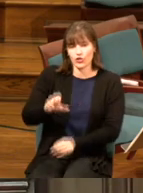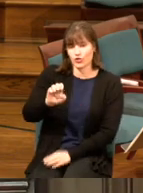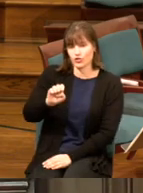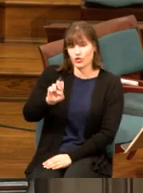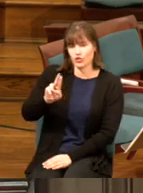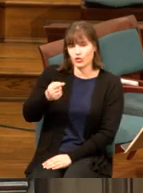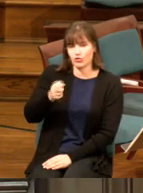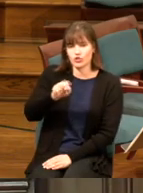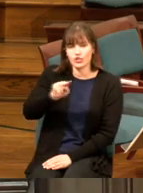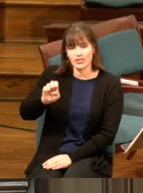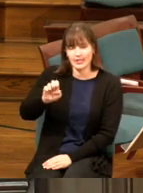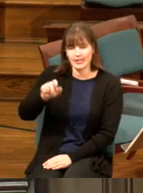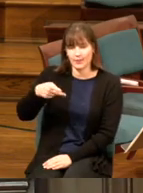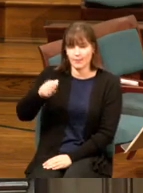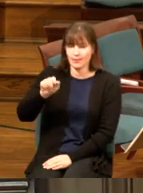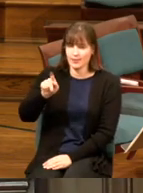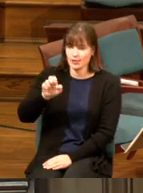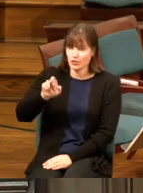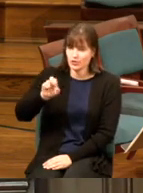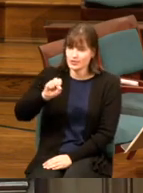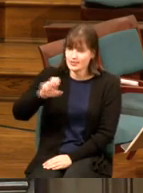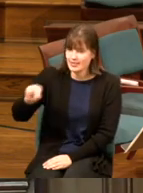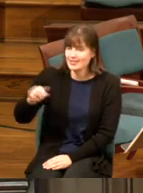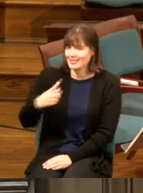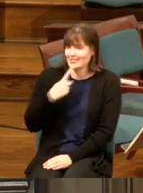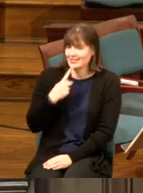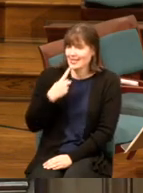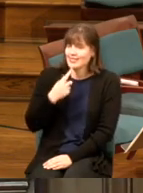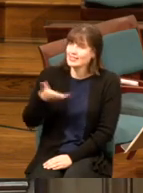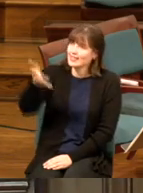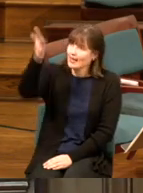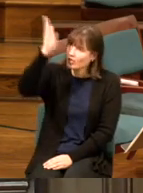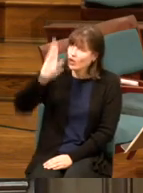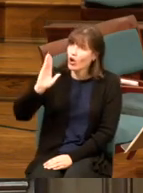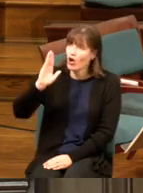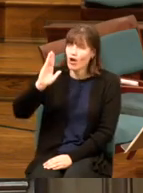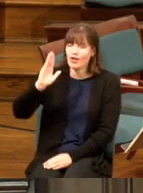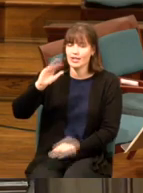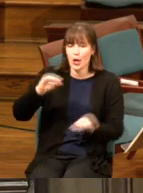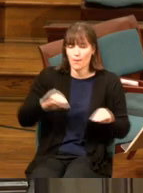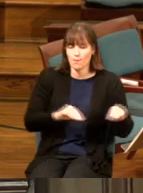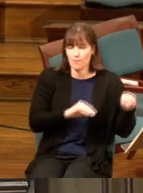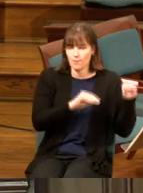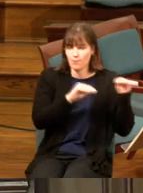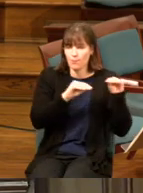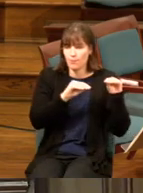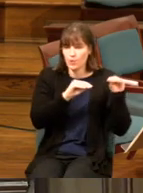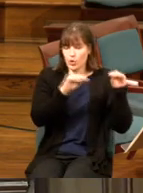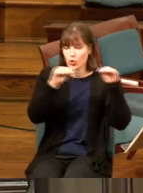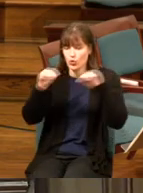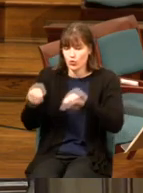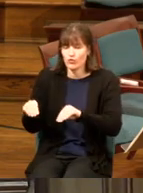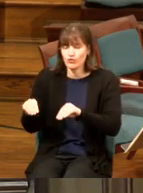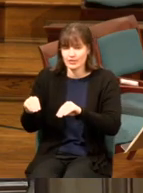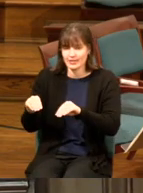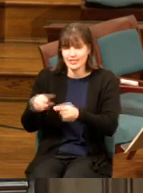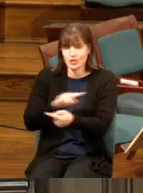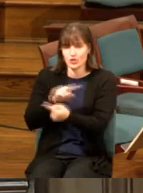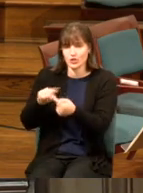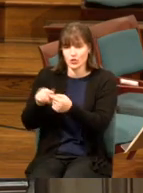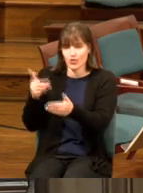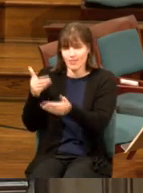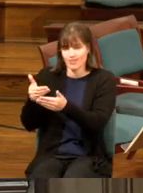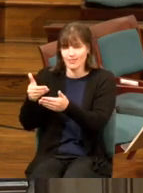that a step further and says that God moved into the neighborhood.